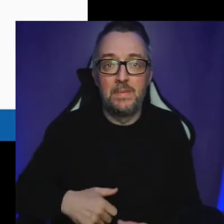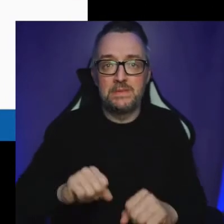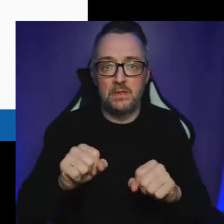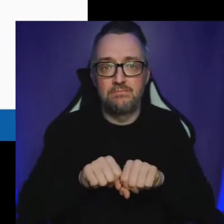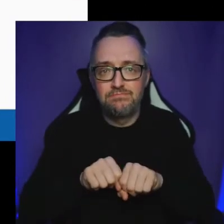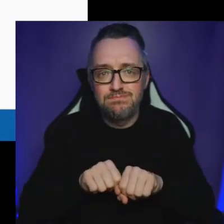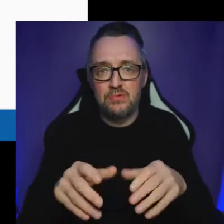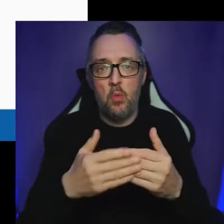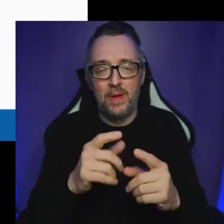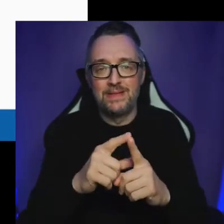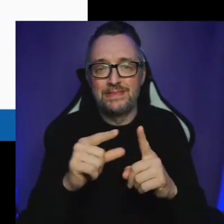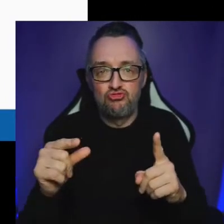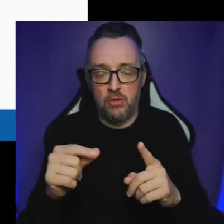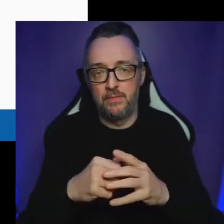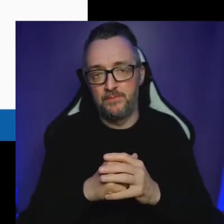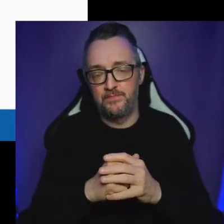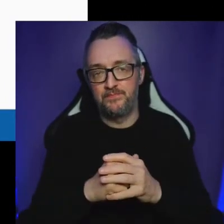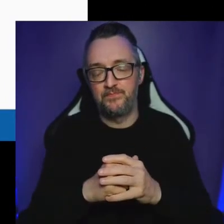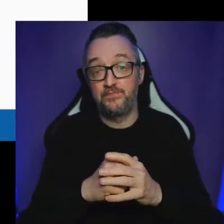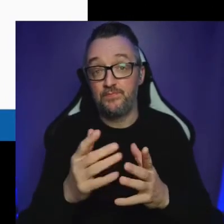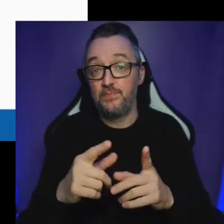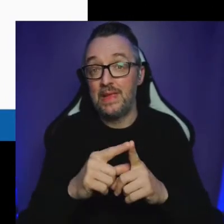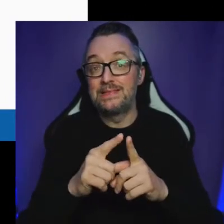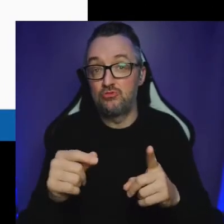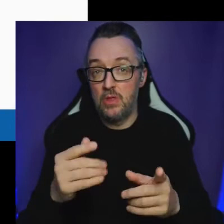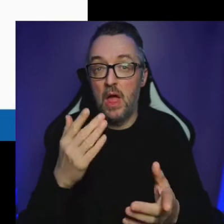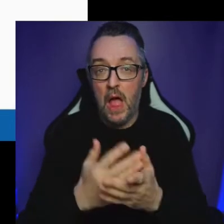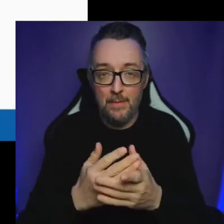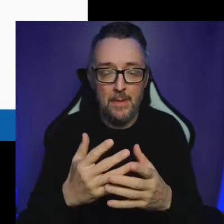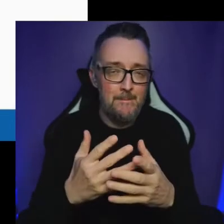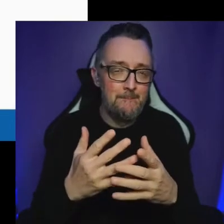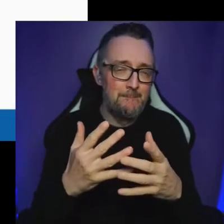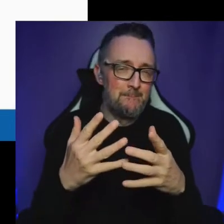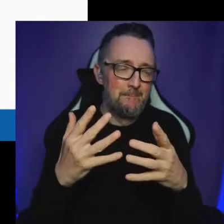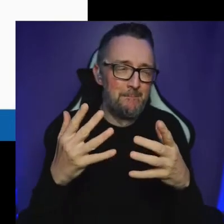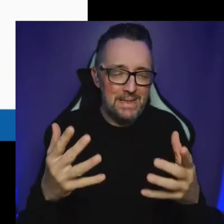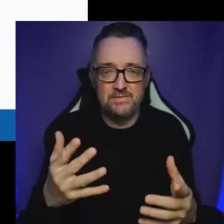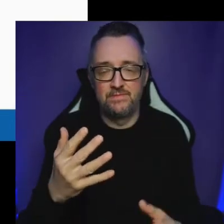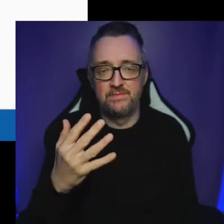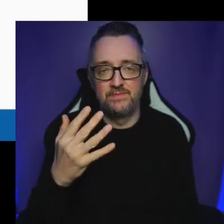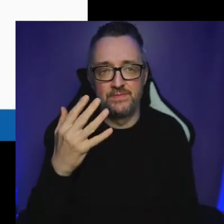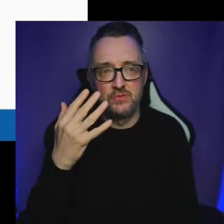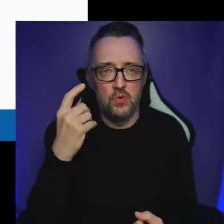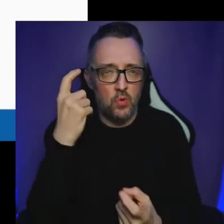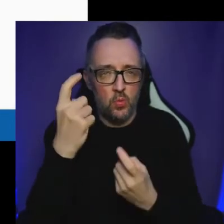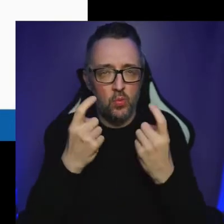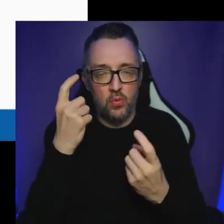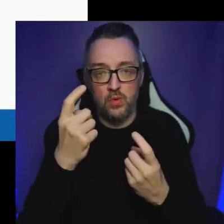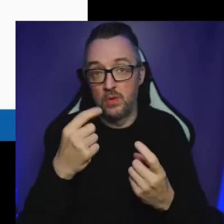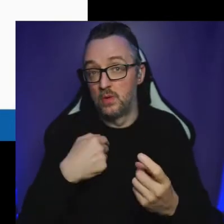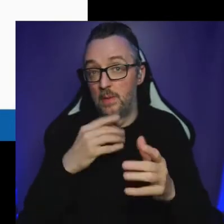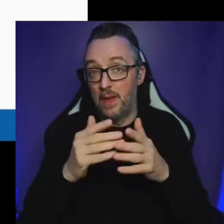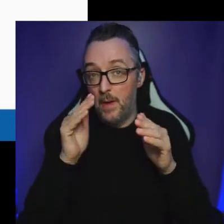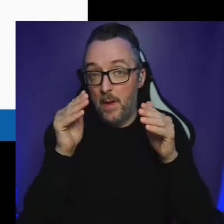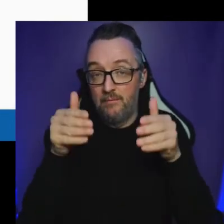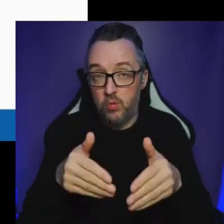digital aspects to that as well. So digital is actually quite a huge consideration. And while we focus